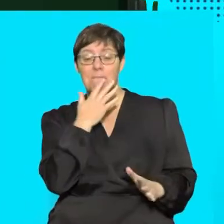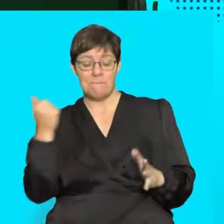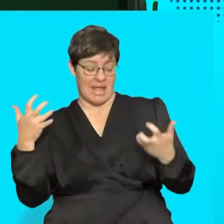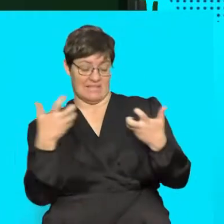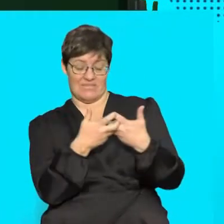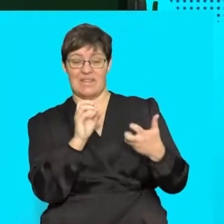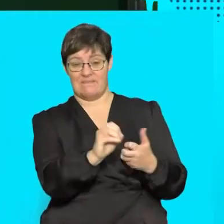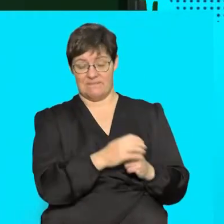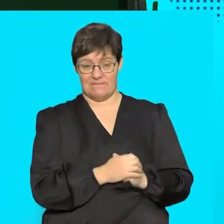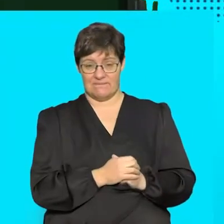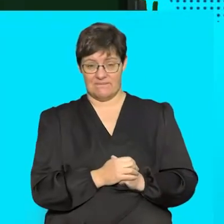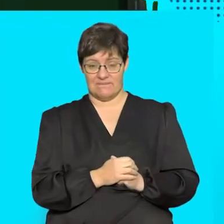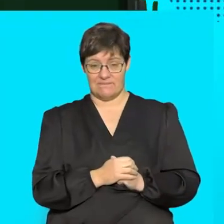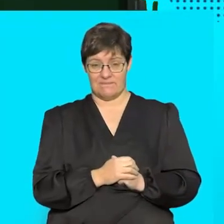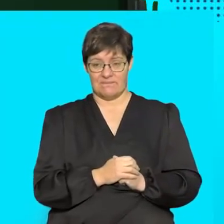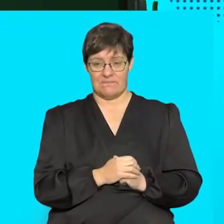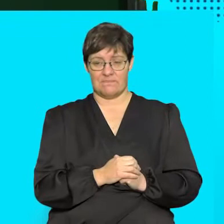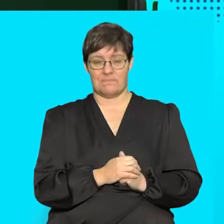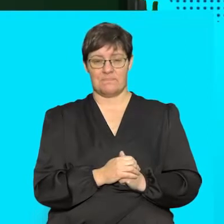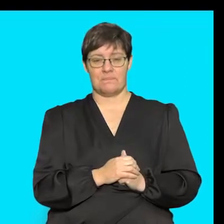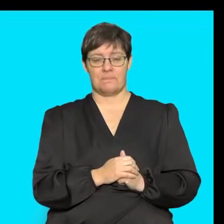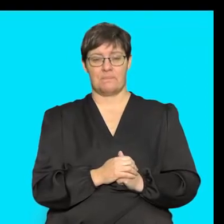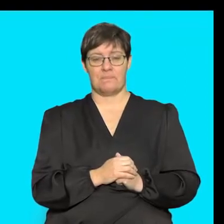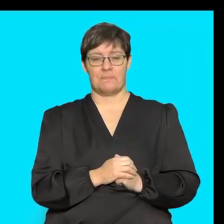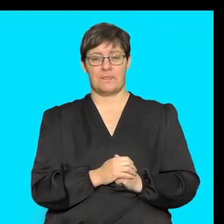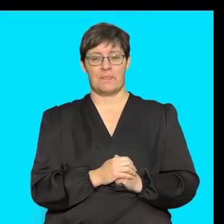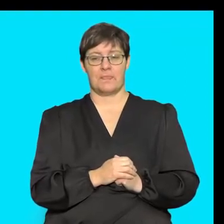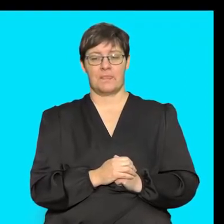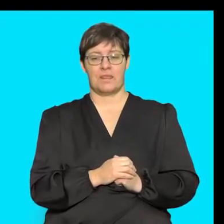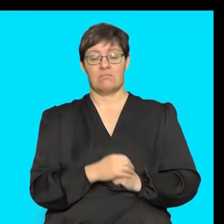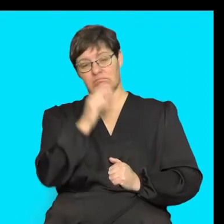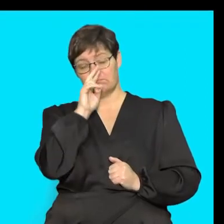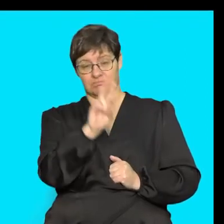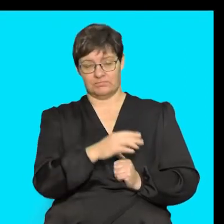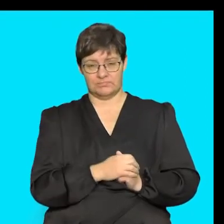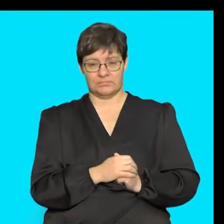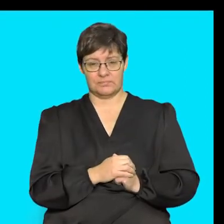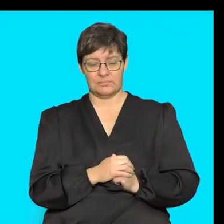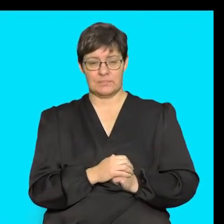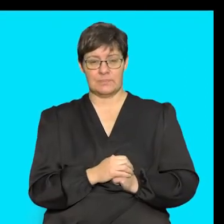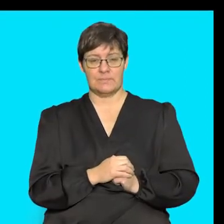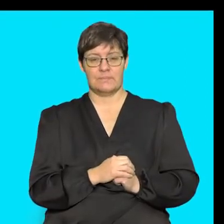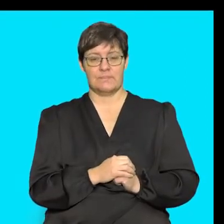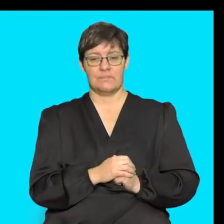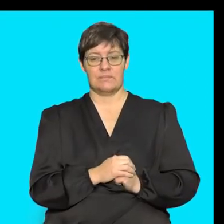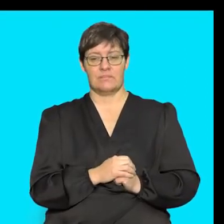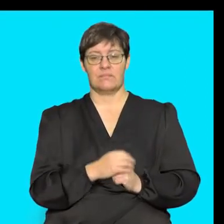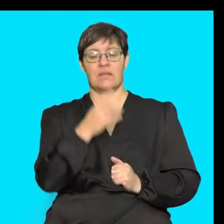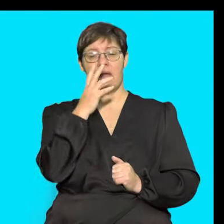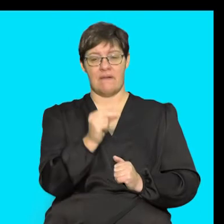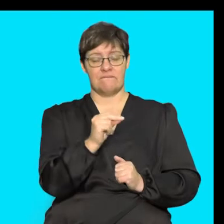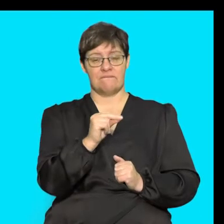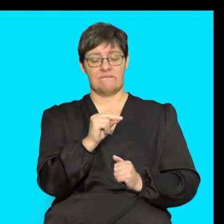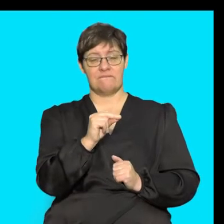is the best fit. How do we really find that? Okay. So let's see. So here, there's